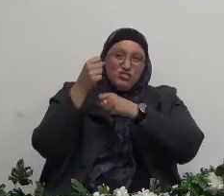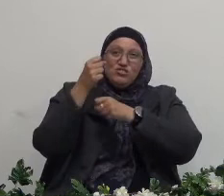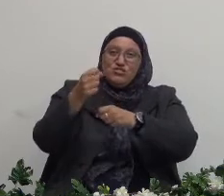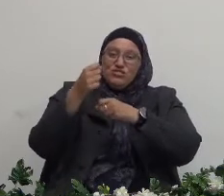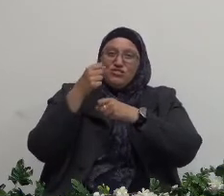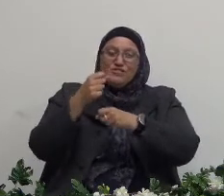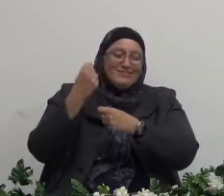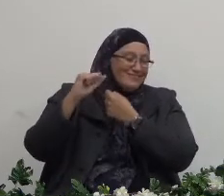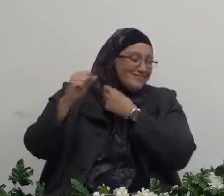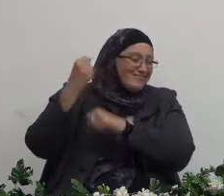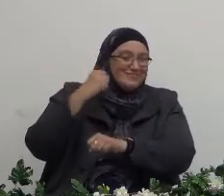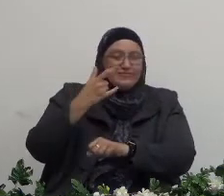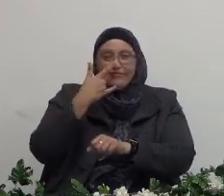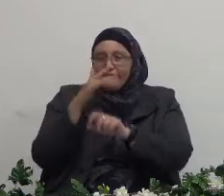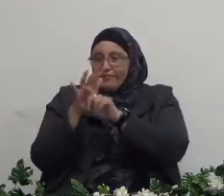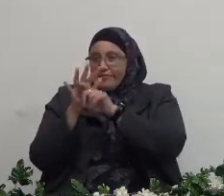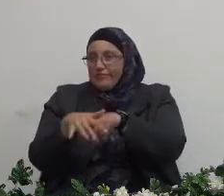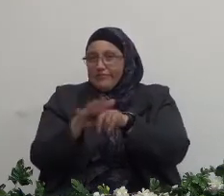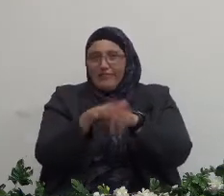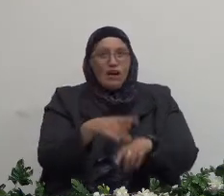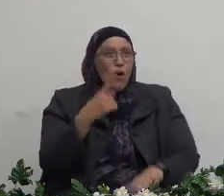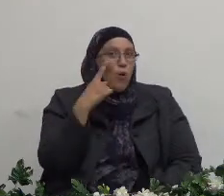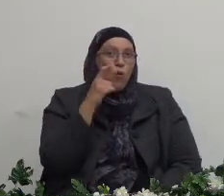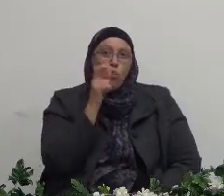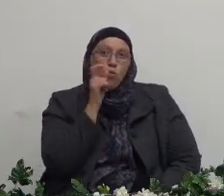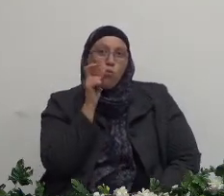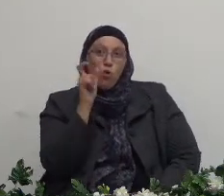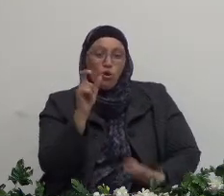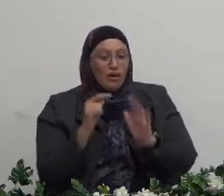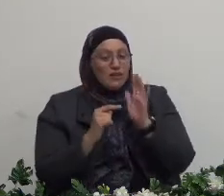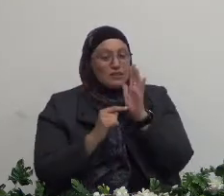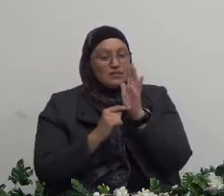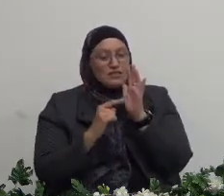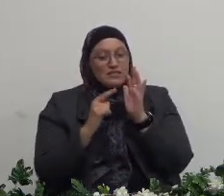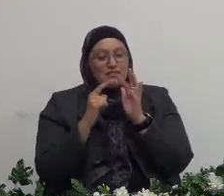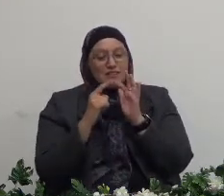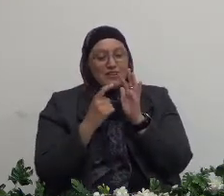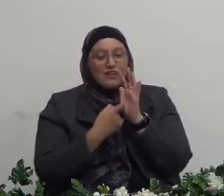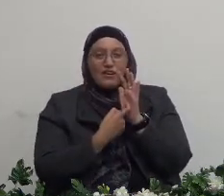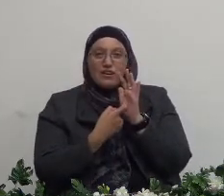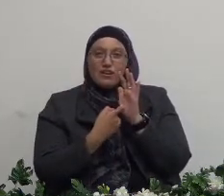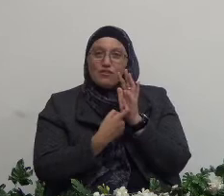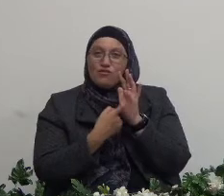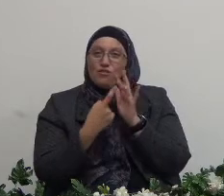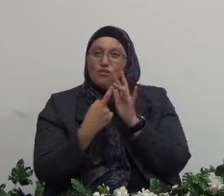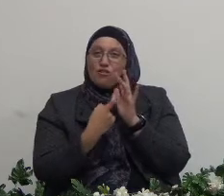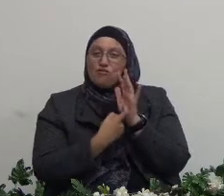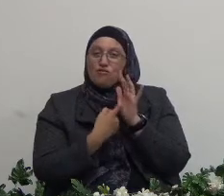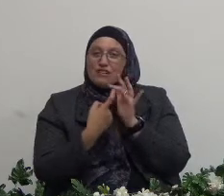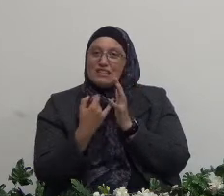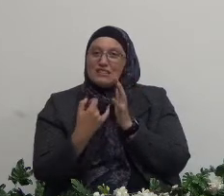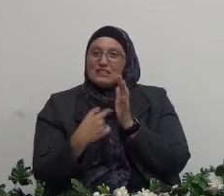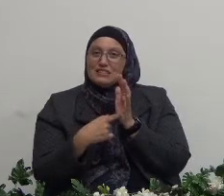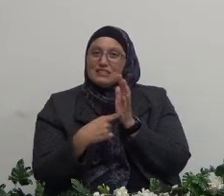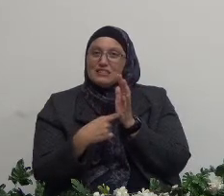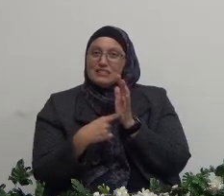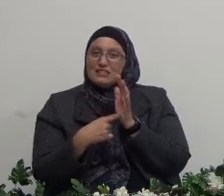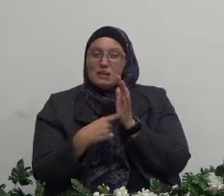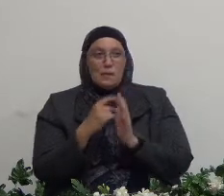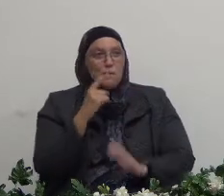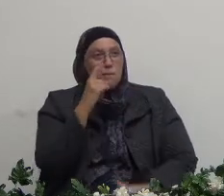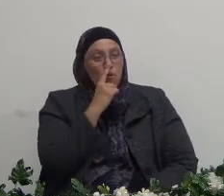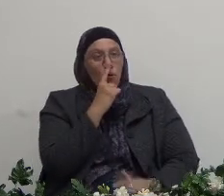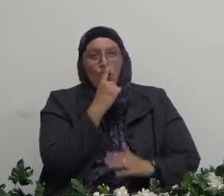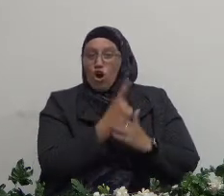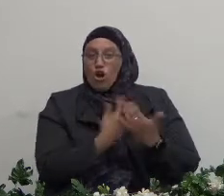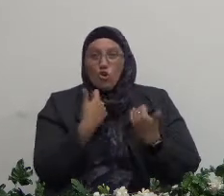that, if you look at the word terrorist label, the word terrorist is just for Muslims. You're either a deranged white guy or